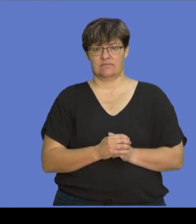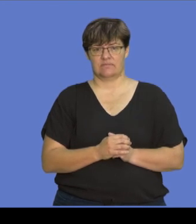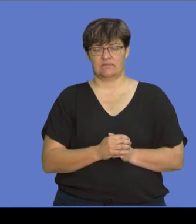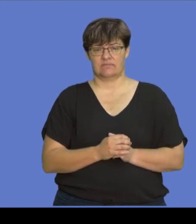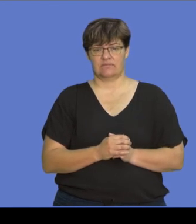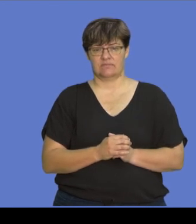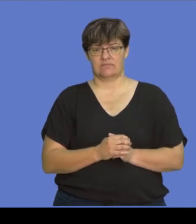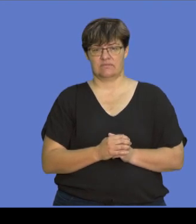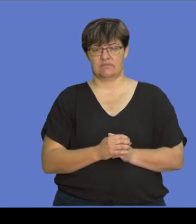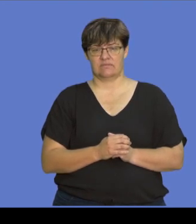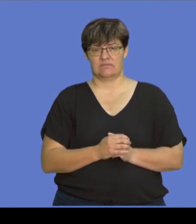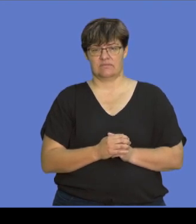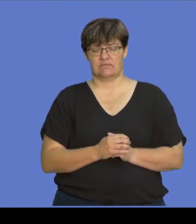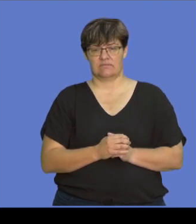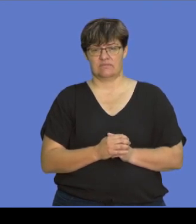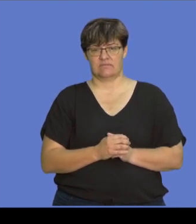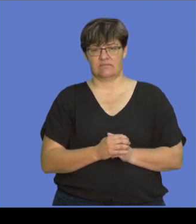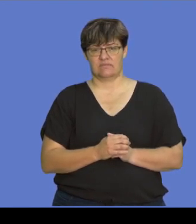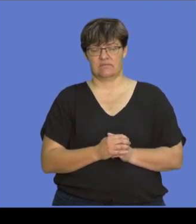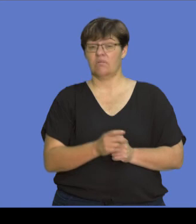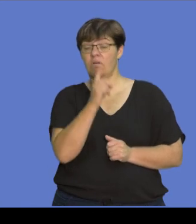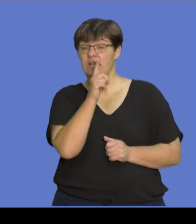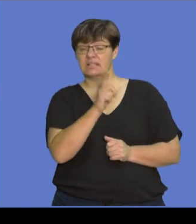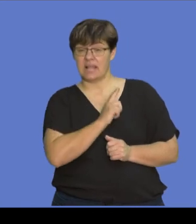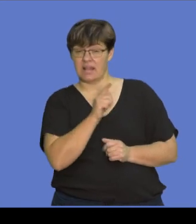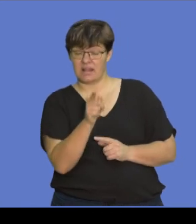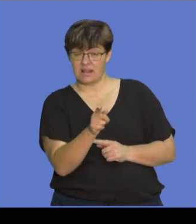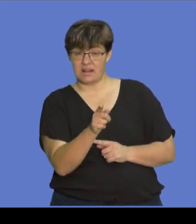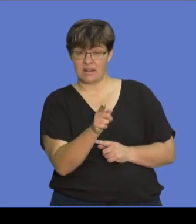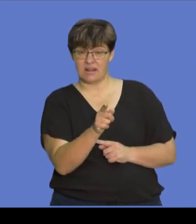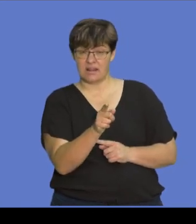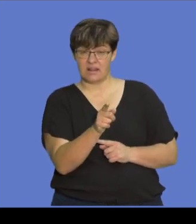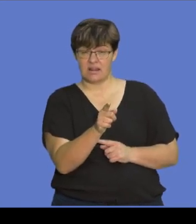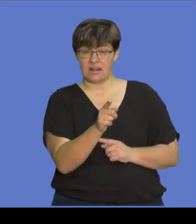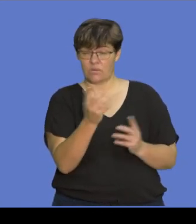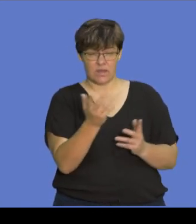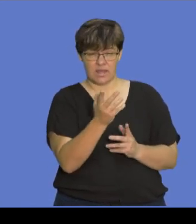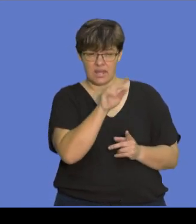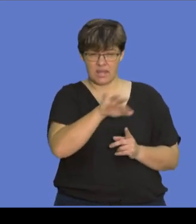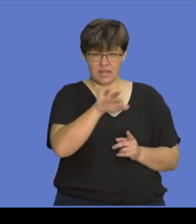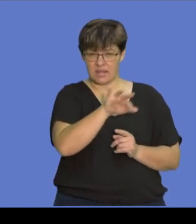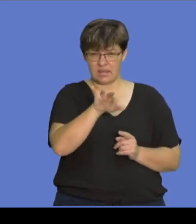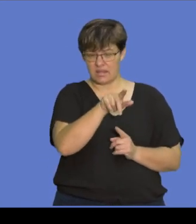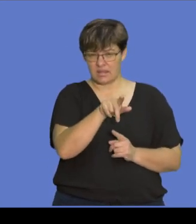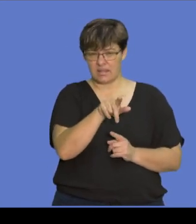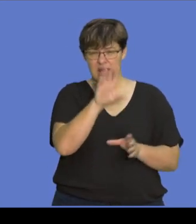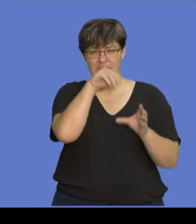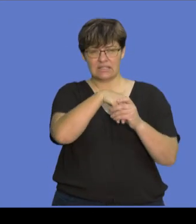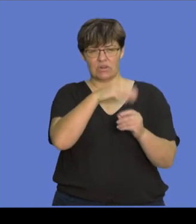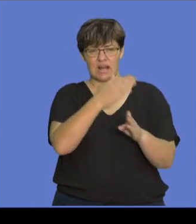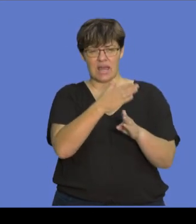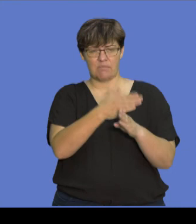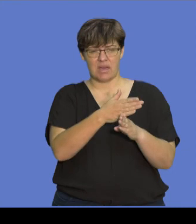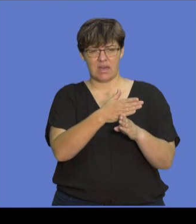Let's just get that slide very quickly. We are told here that the indirect labor